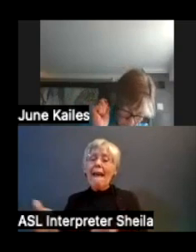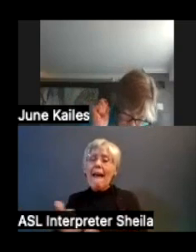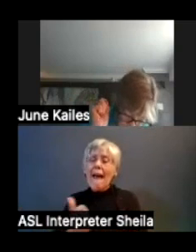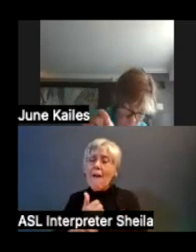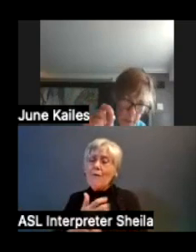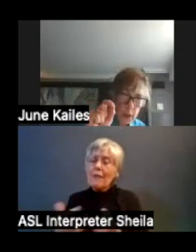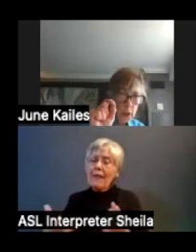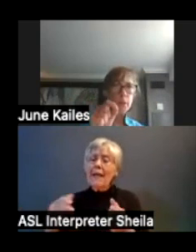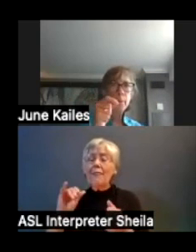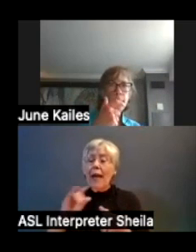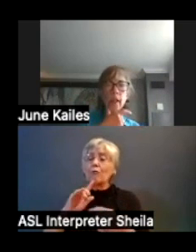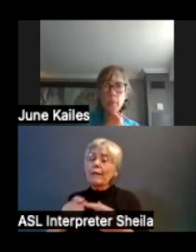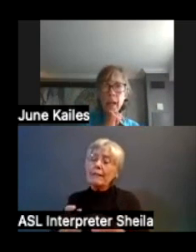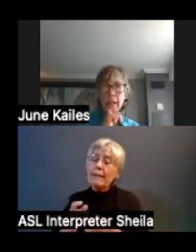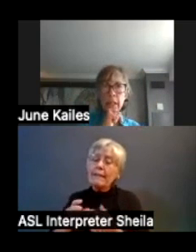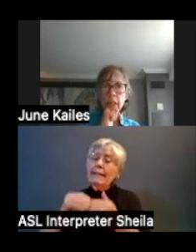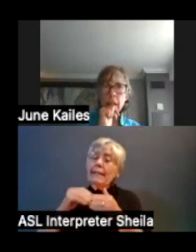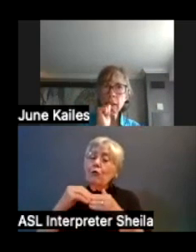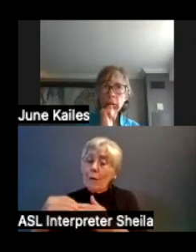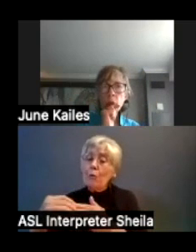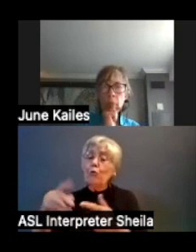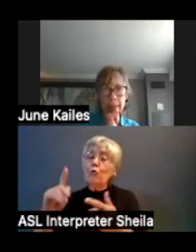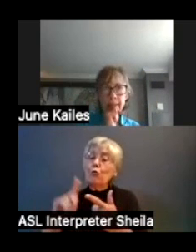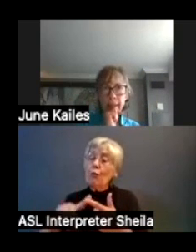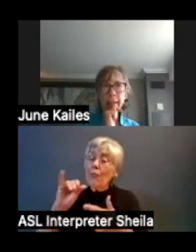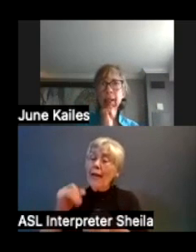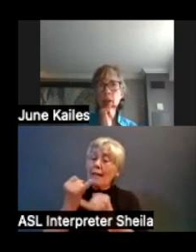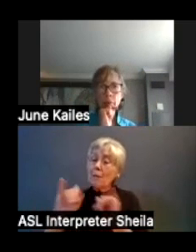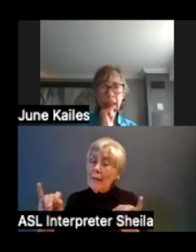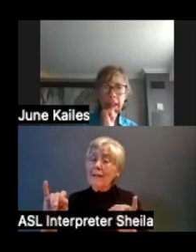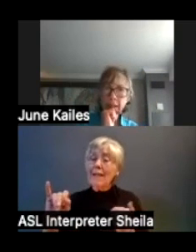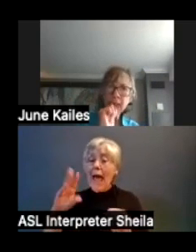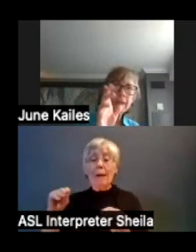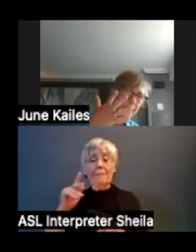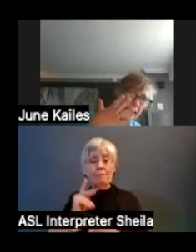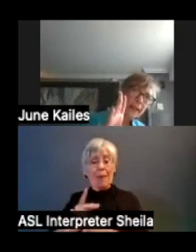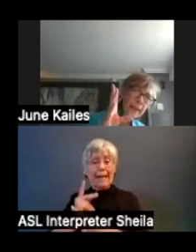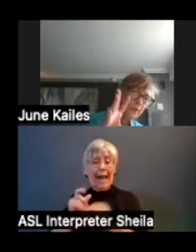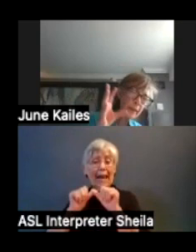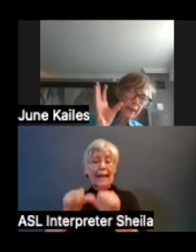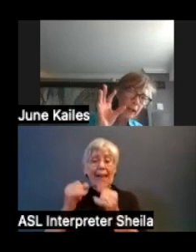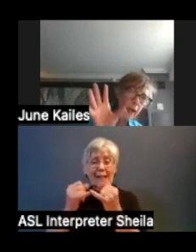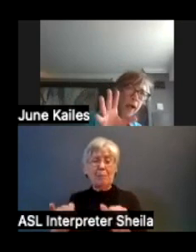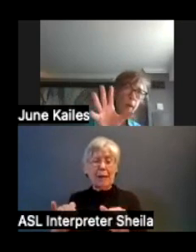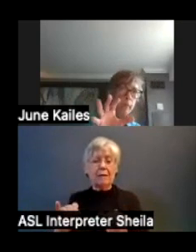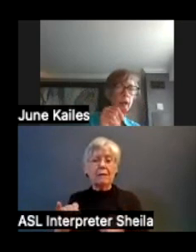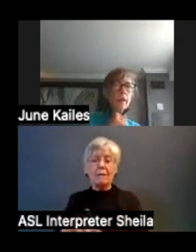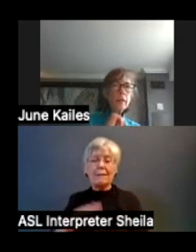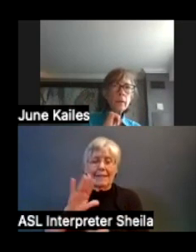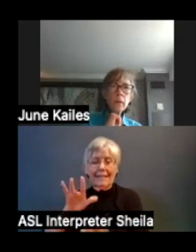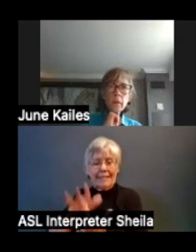or contributes to independence, to maintaining independence. So it's really the